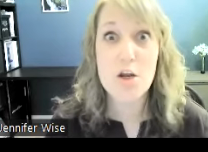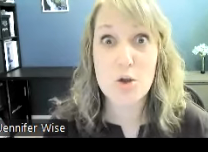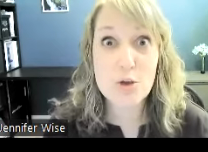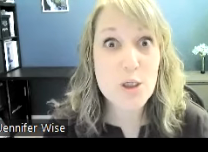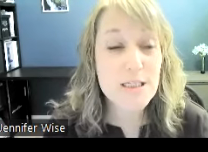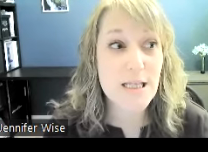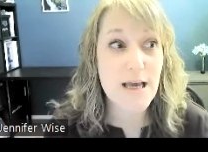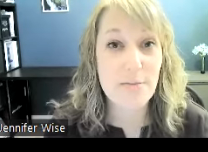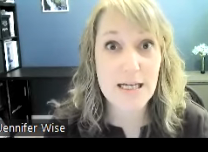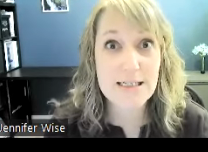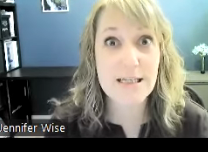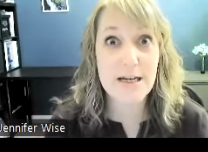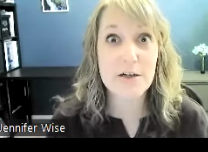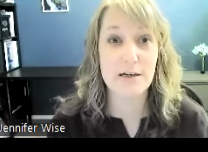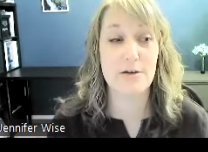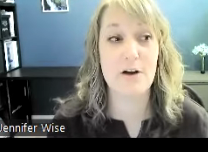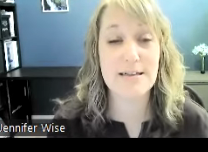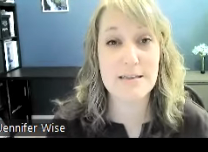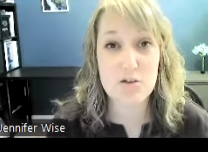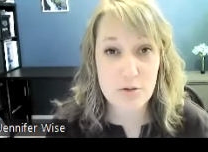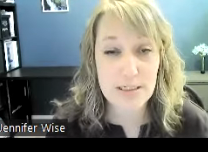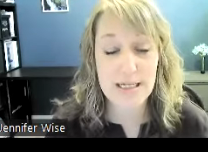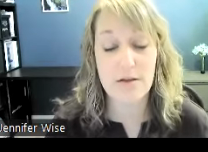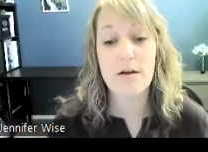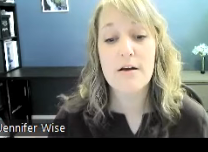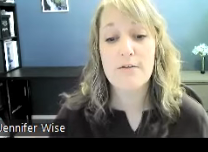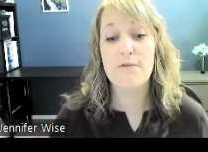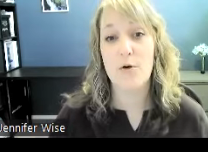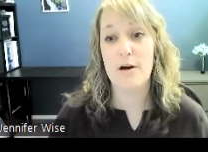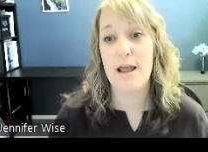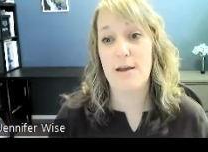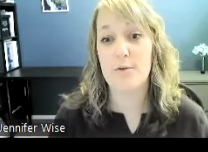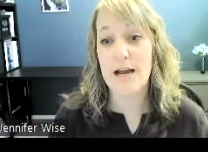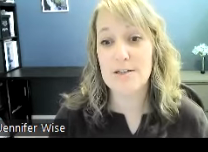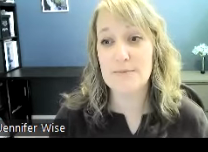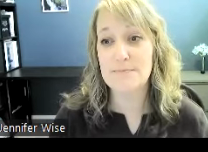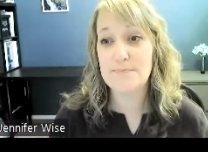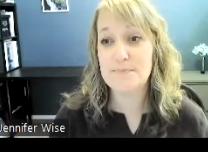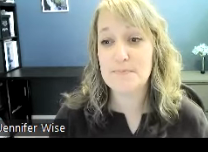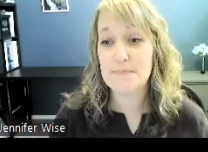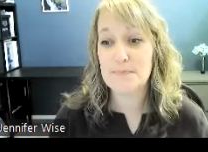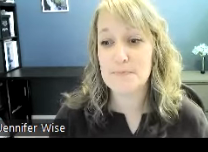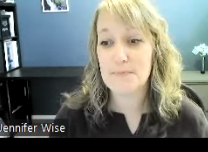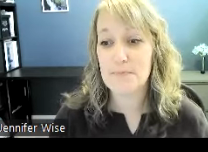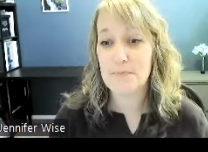whatever, you look to them as the narrator, as the storyteller, for a reaction.